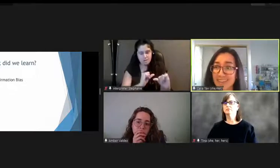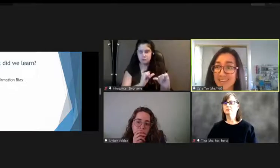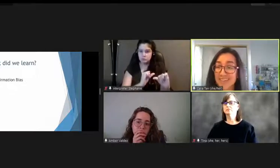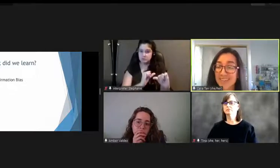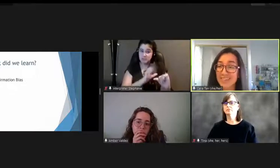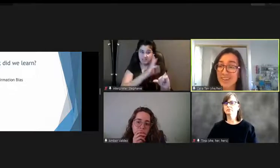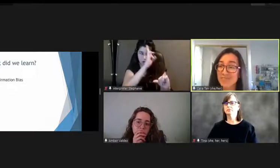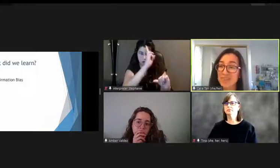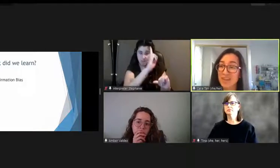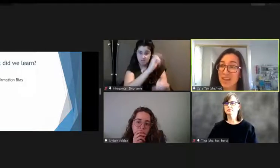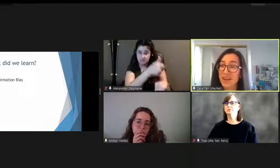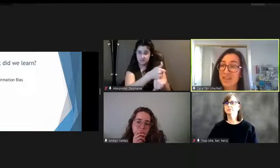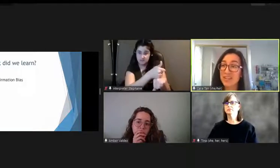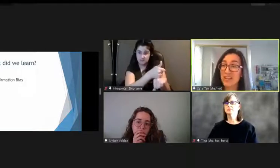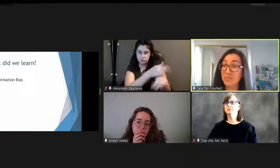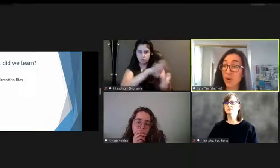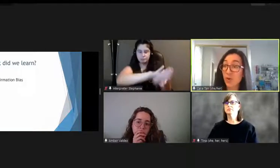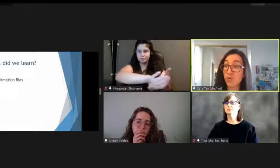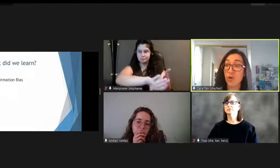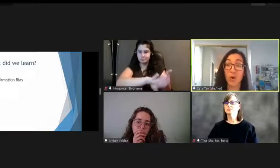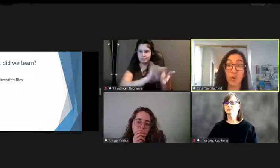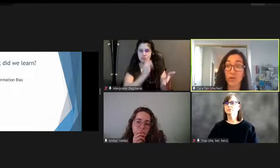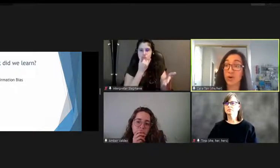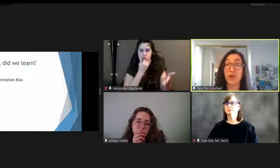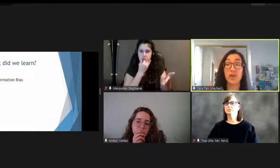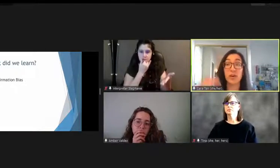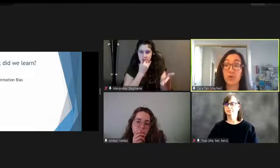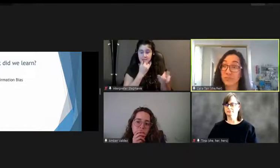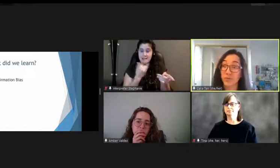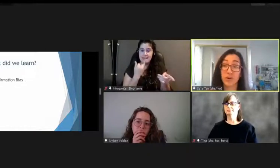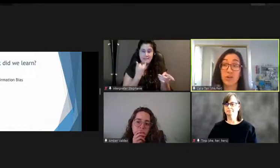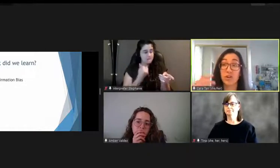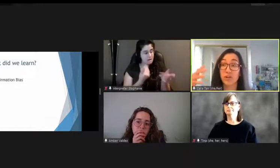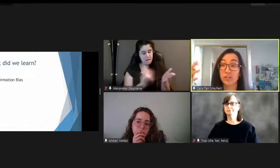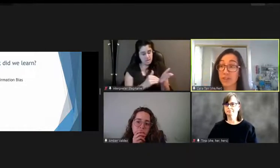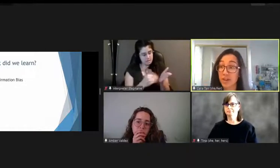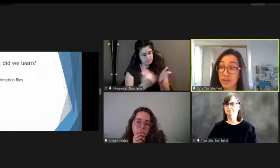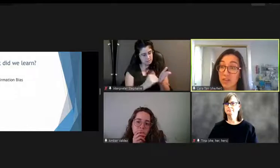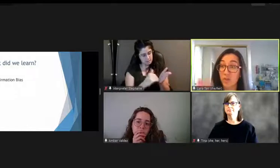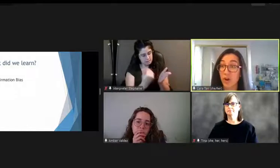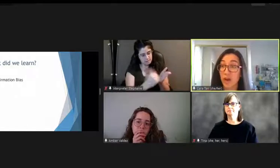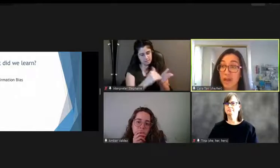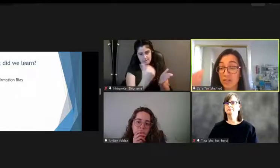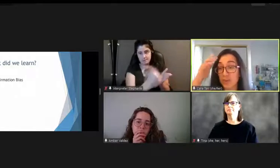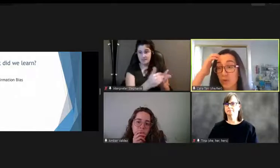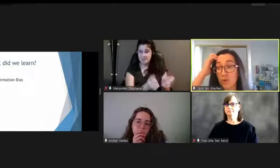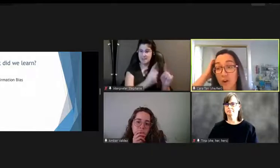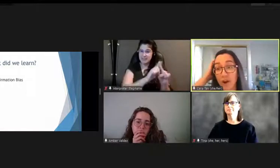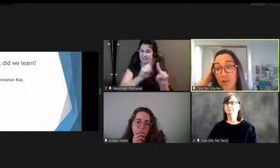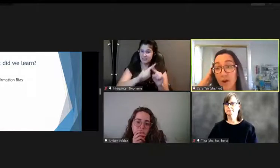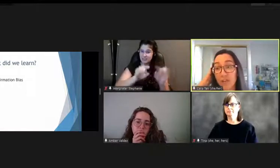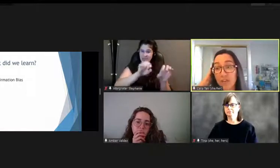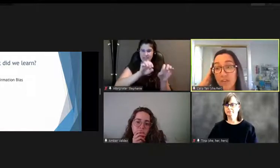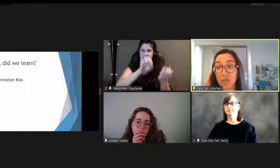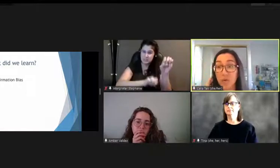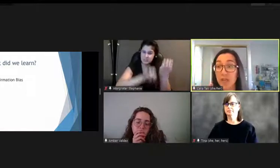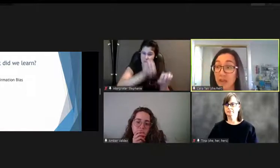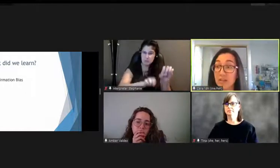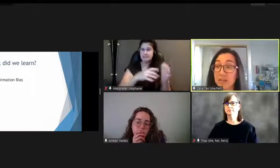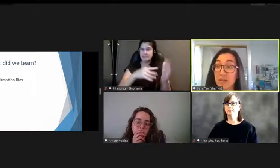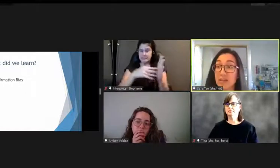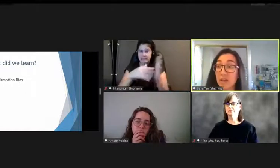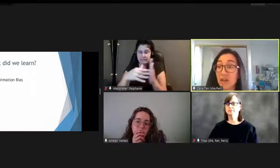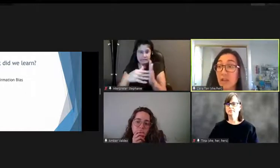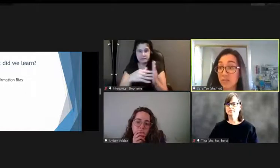can, right? And if over and over a number of different studies we try to disprove our hypothesis and we